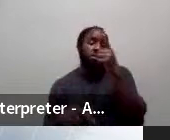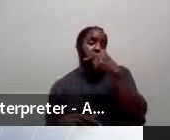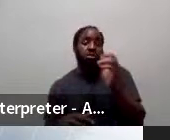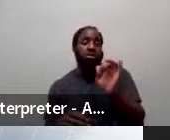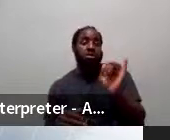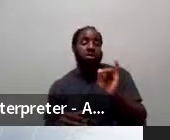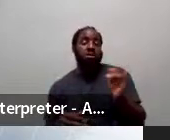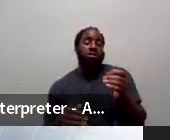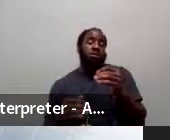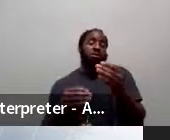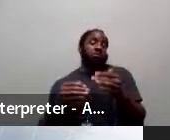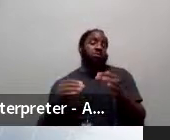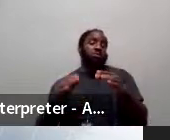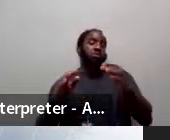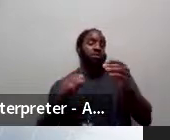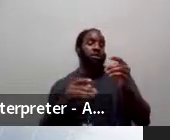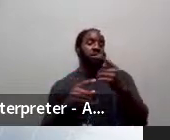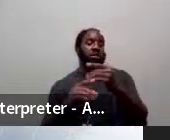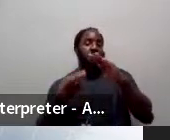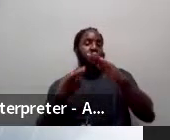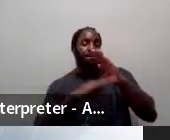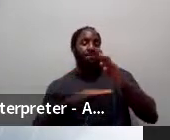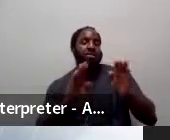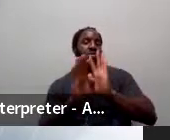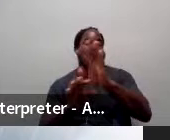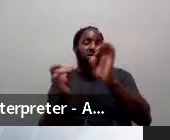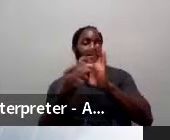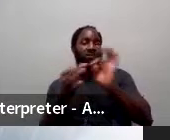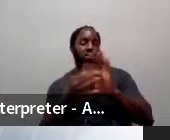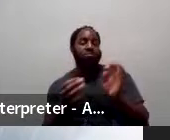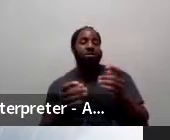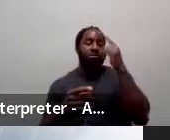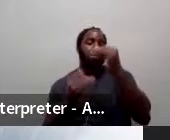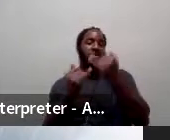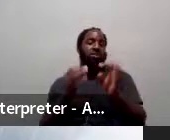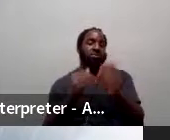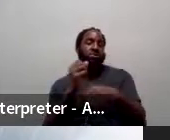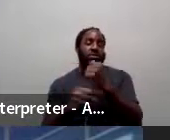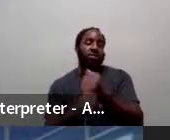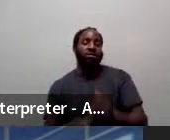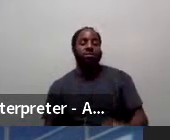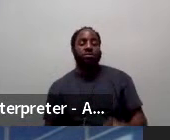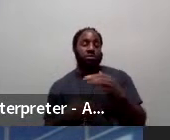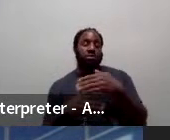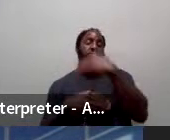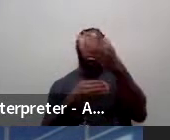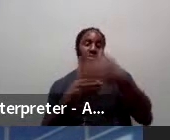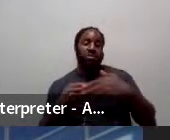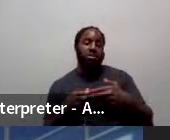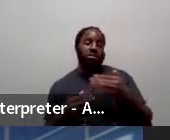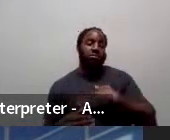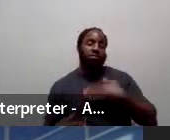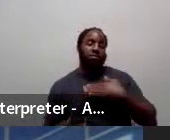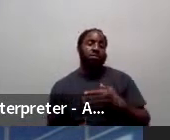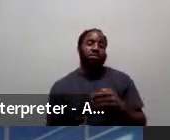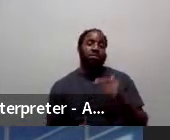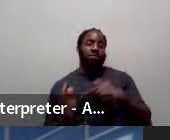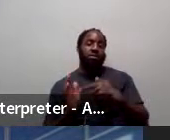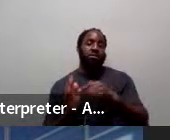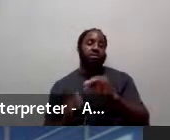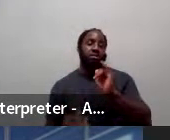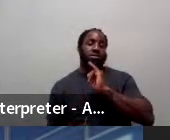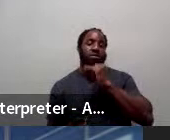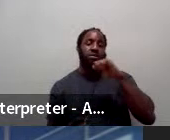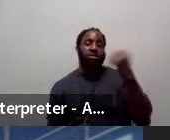feedback that we have received over the last 4.5 years. Next slide, please. This is another